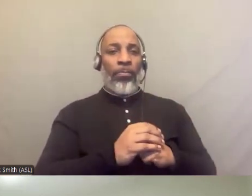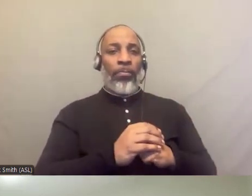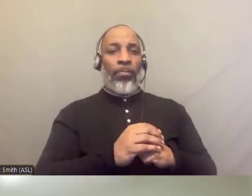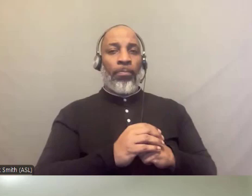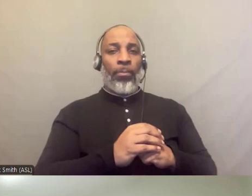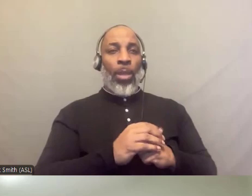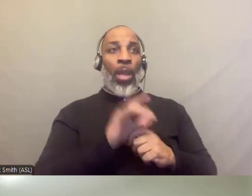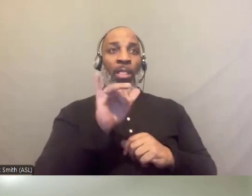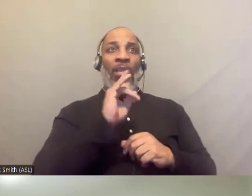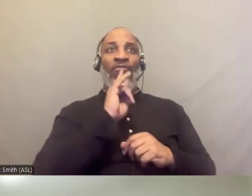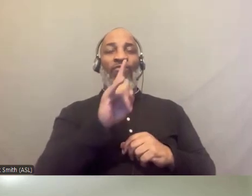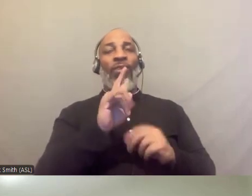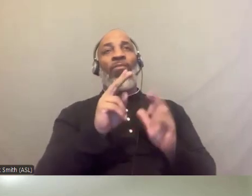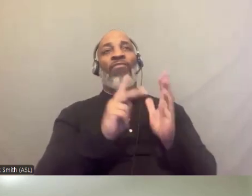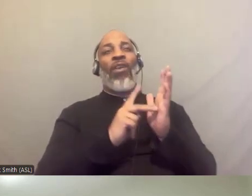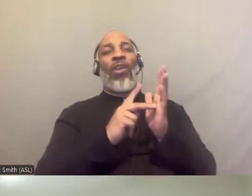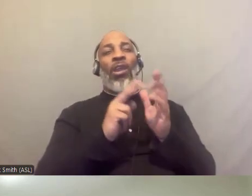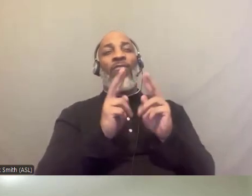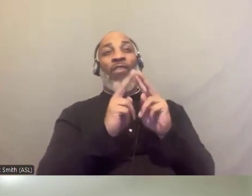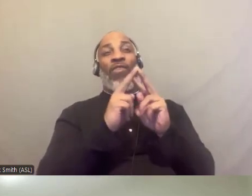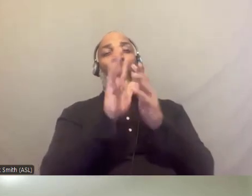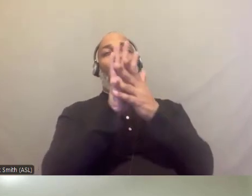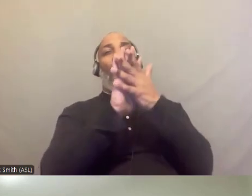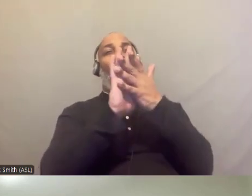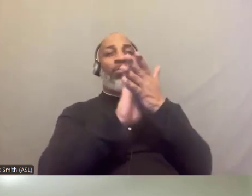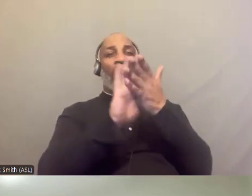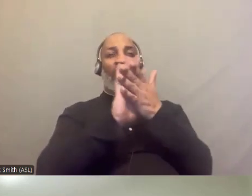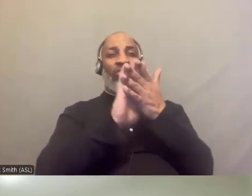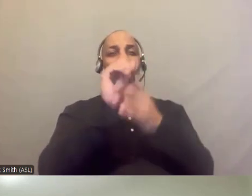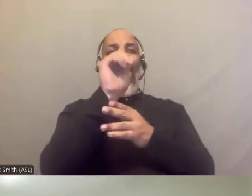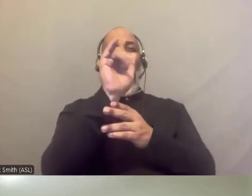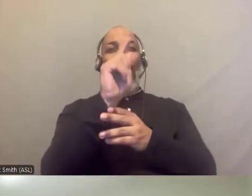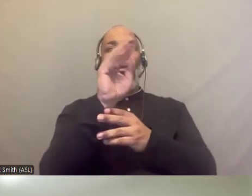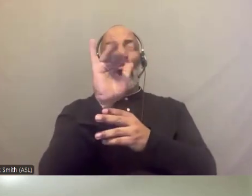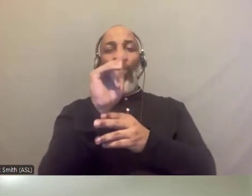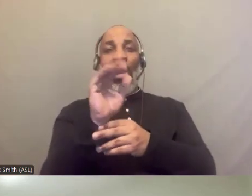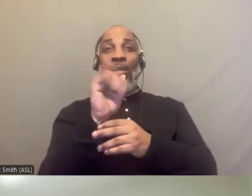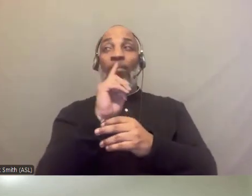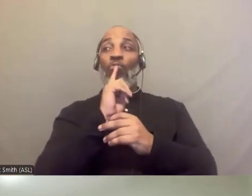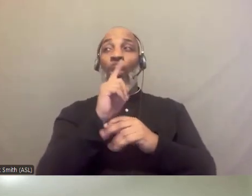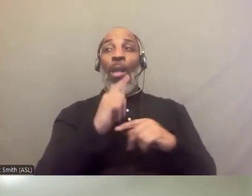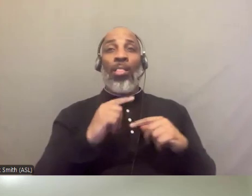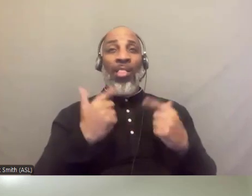That's fairly abstract. So just to think about some real life examples,